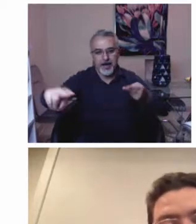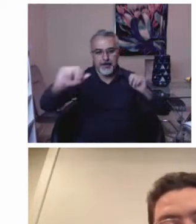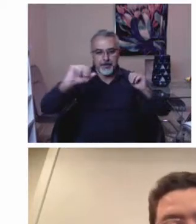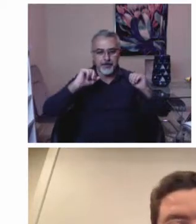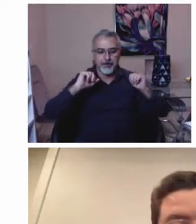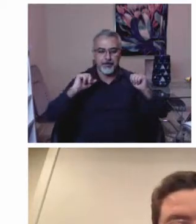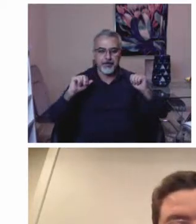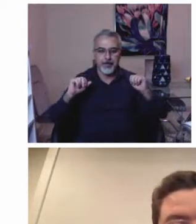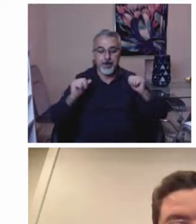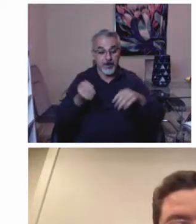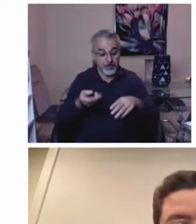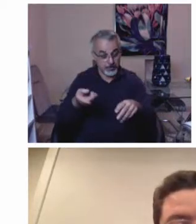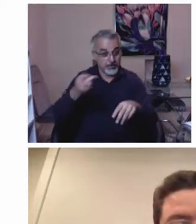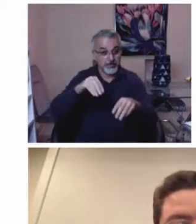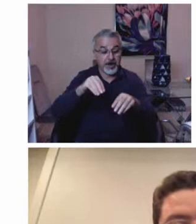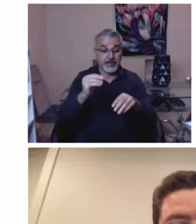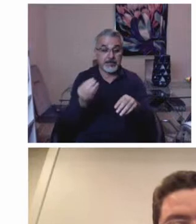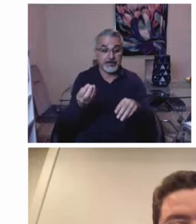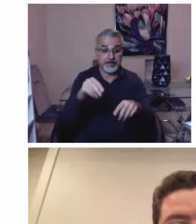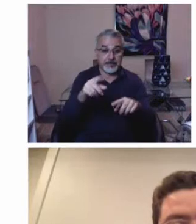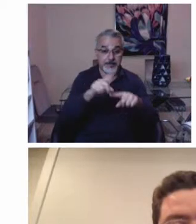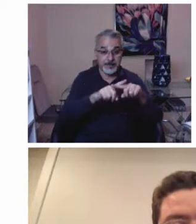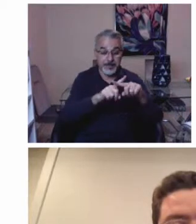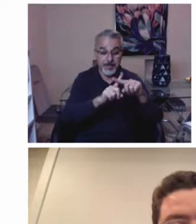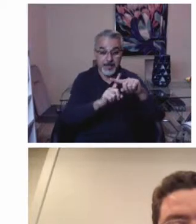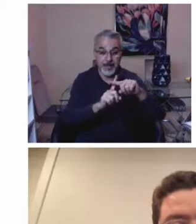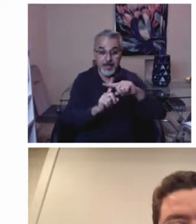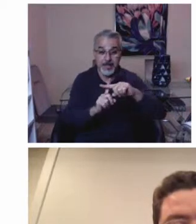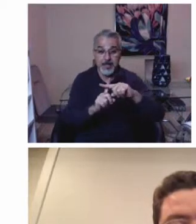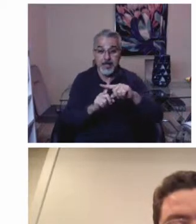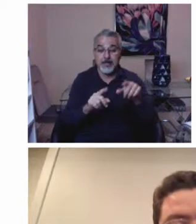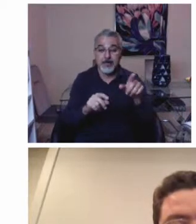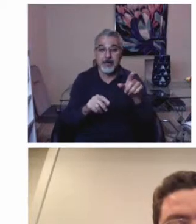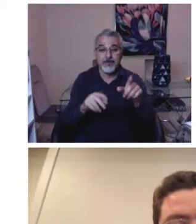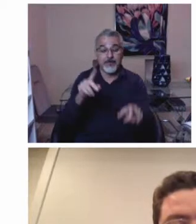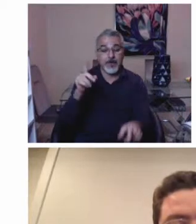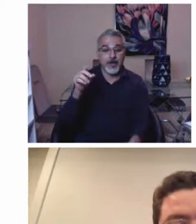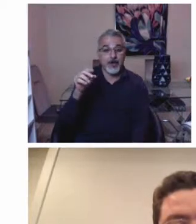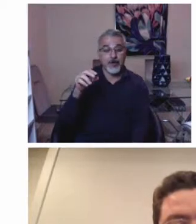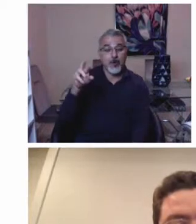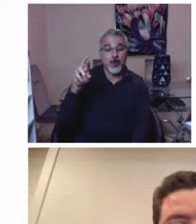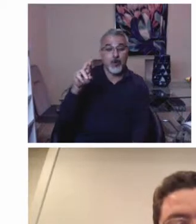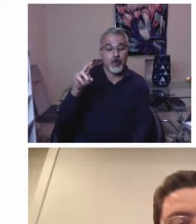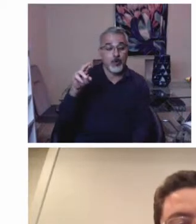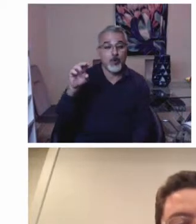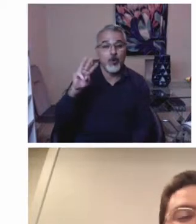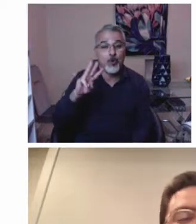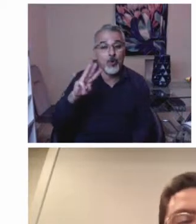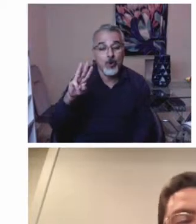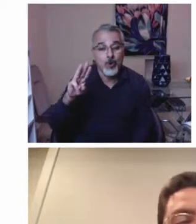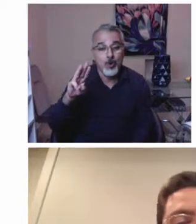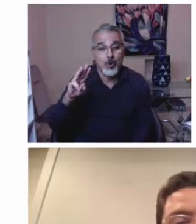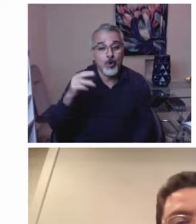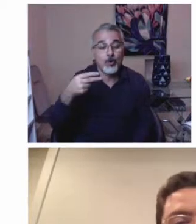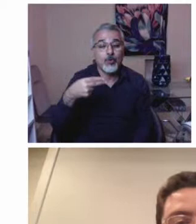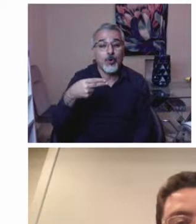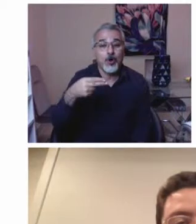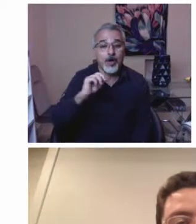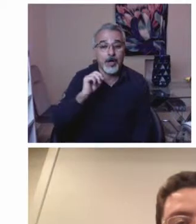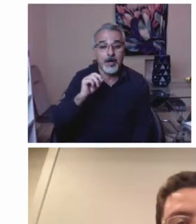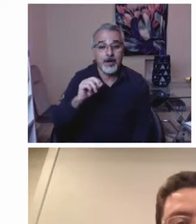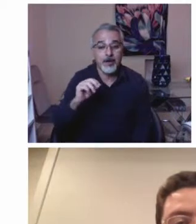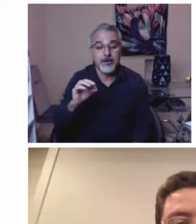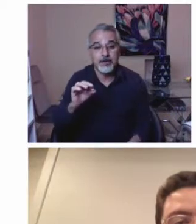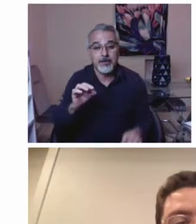well as the regional coordinator for UNYPI for the MENA region. So, João, you have been working on unpacking